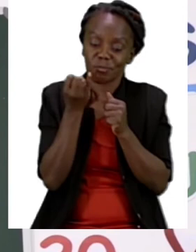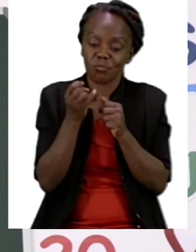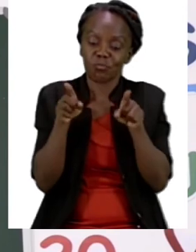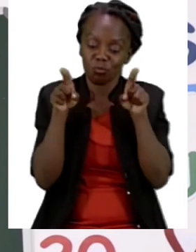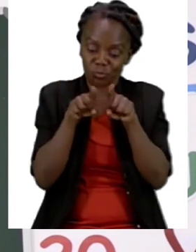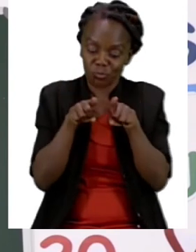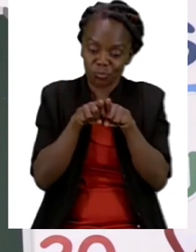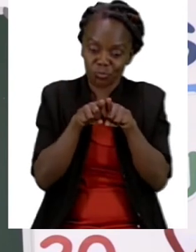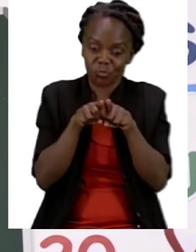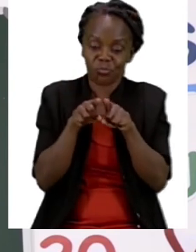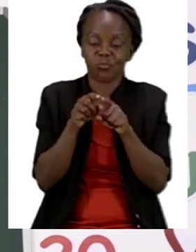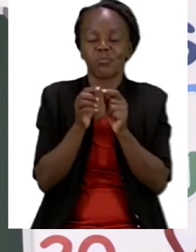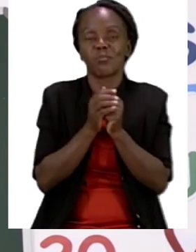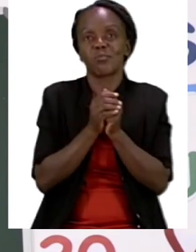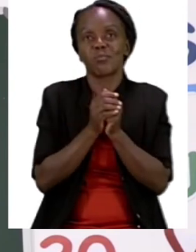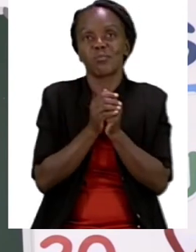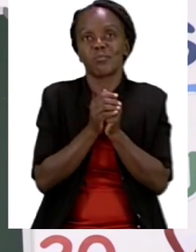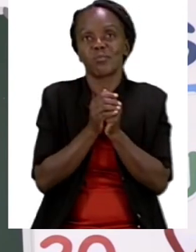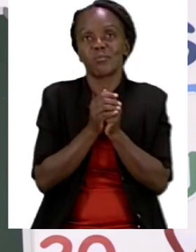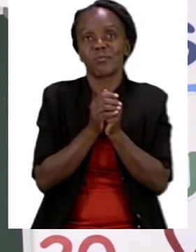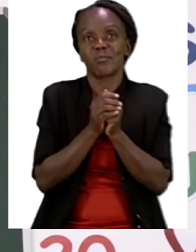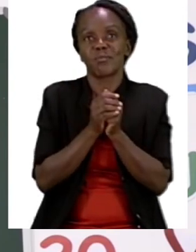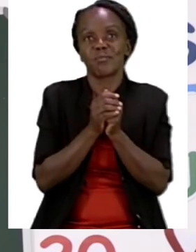so that it can be perfect.